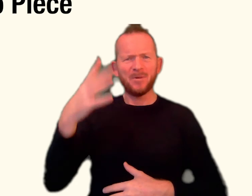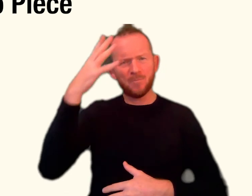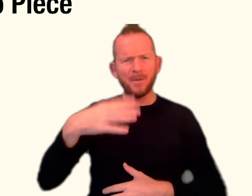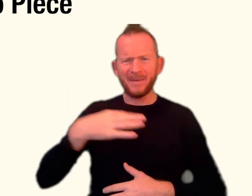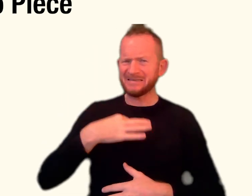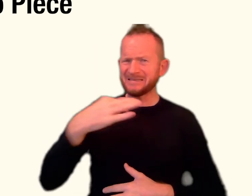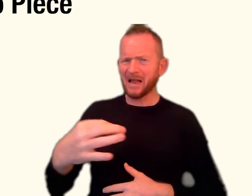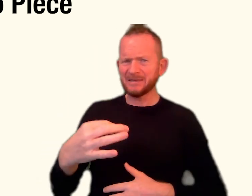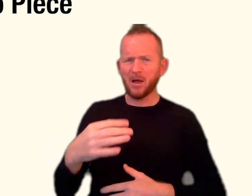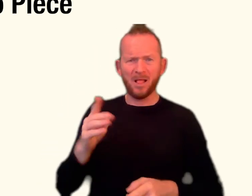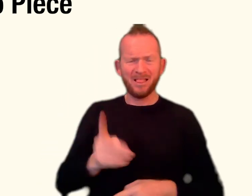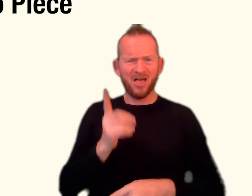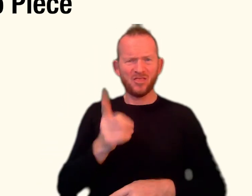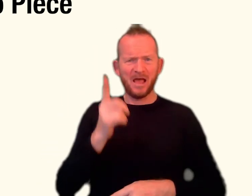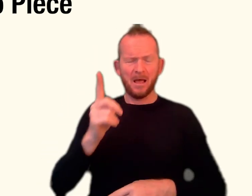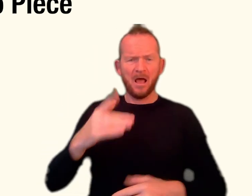just made me feel so